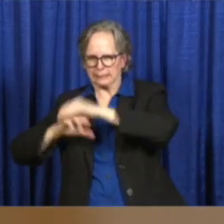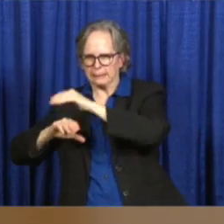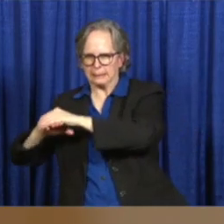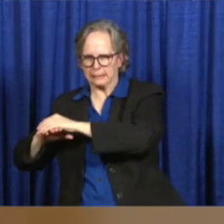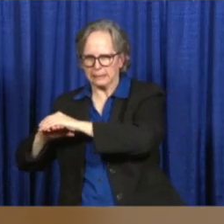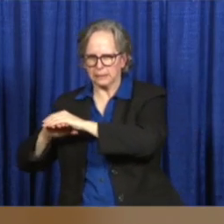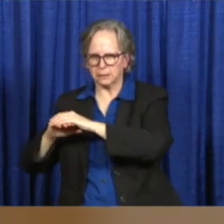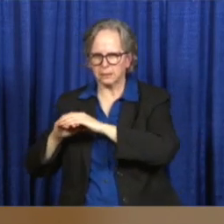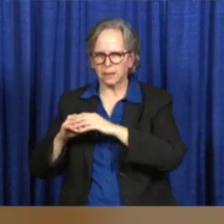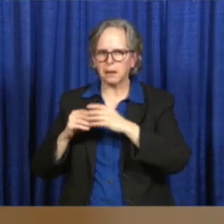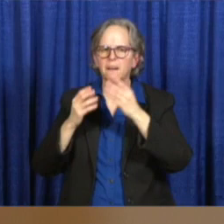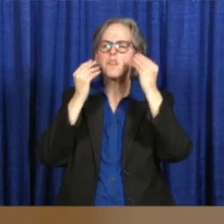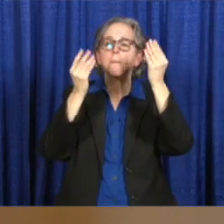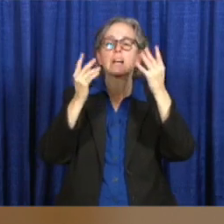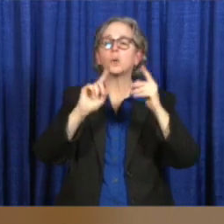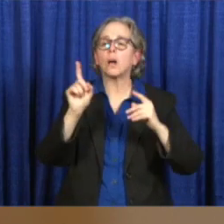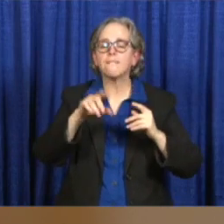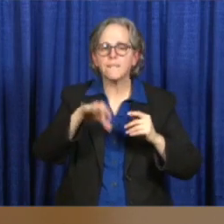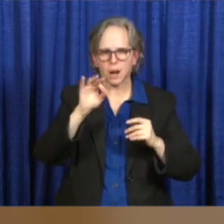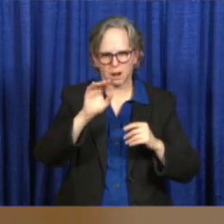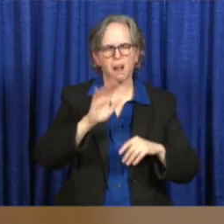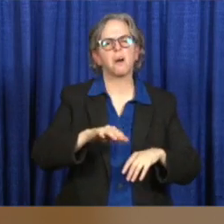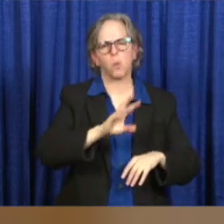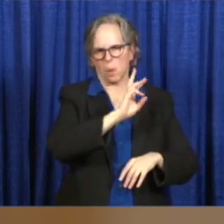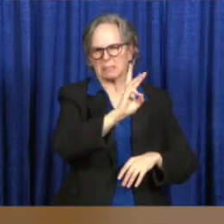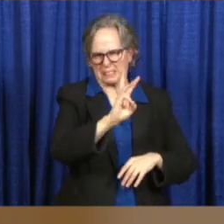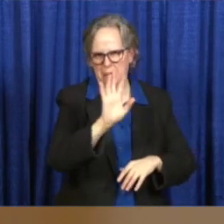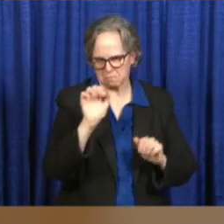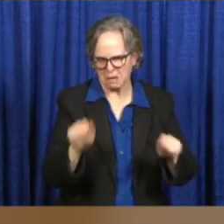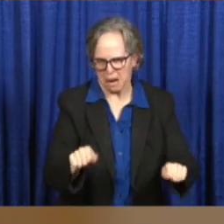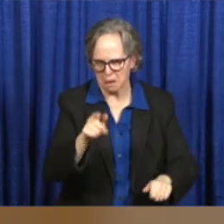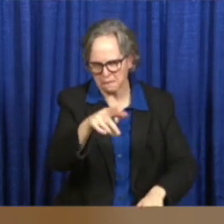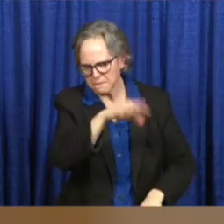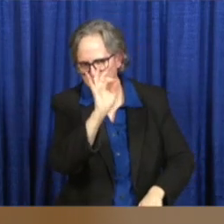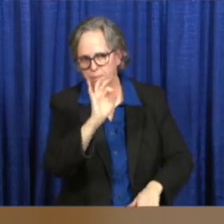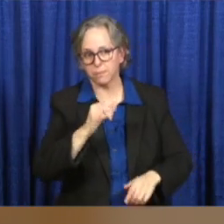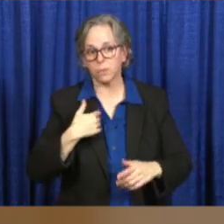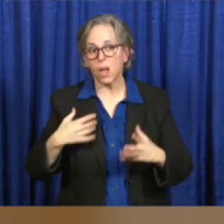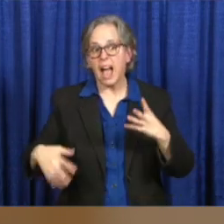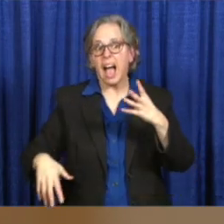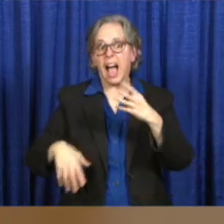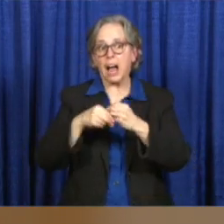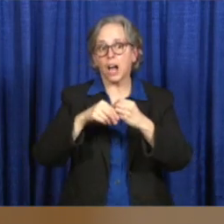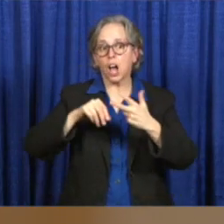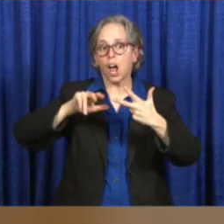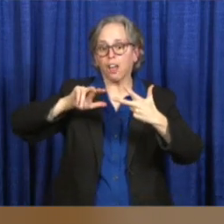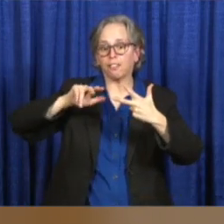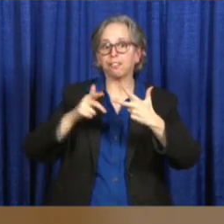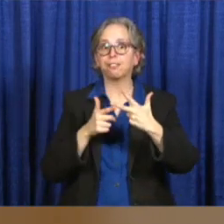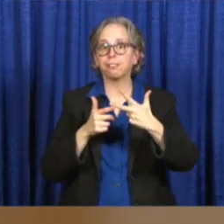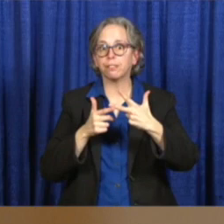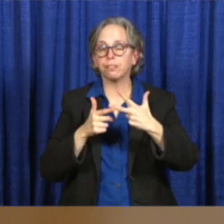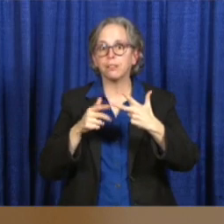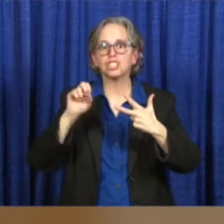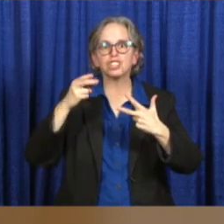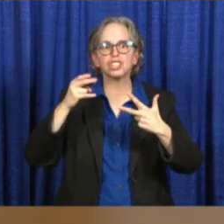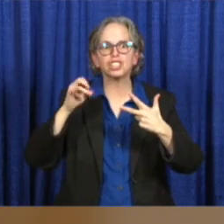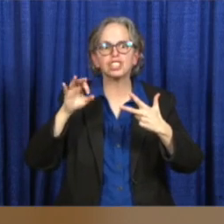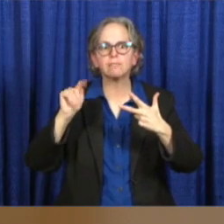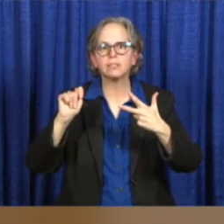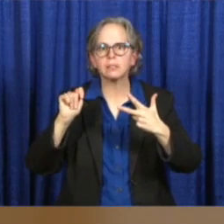website, but the most important thing is we're going to 3 shifts to help get those tests turned around. To my local health